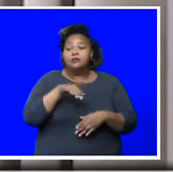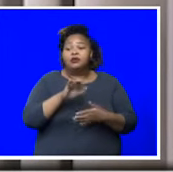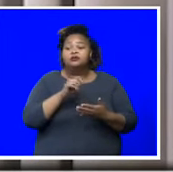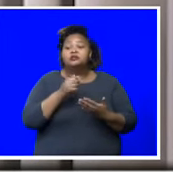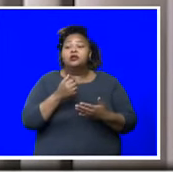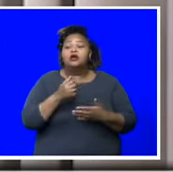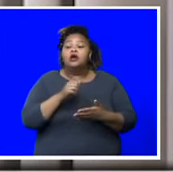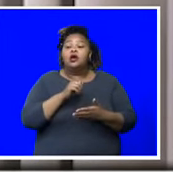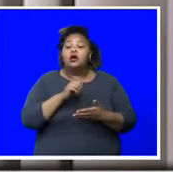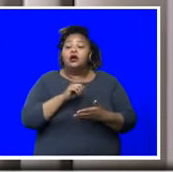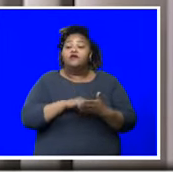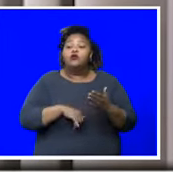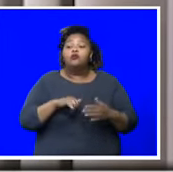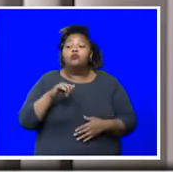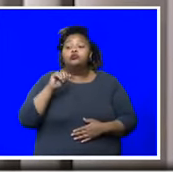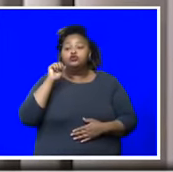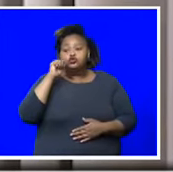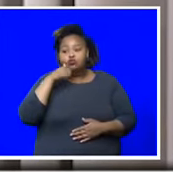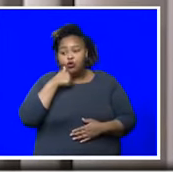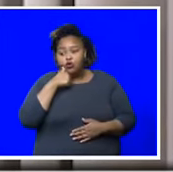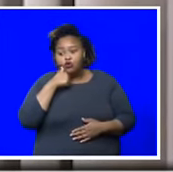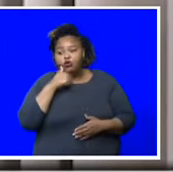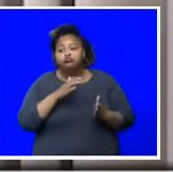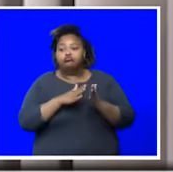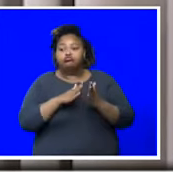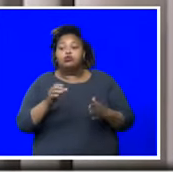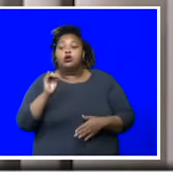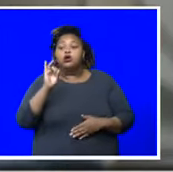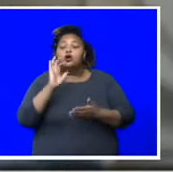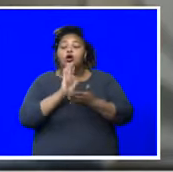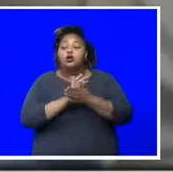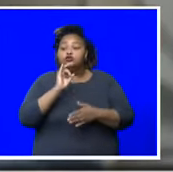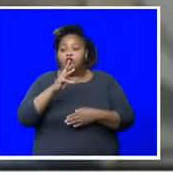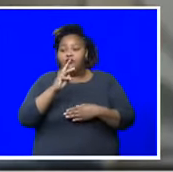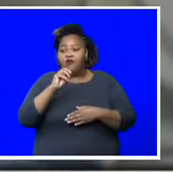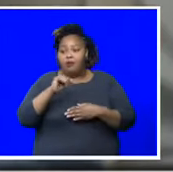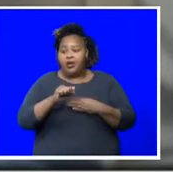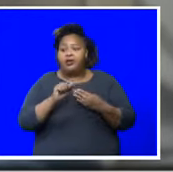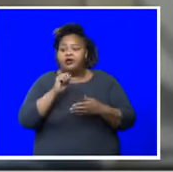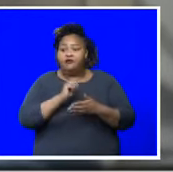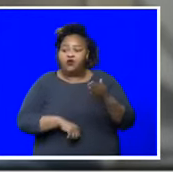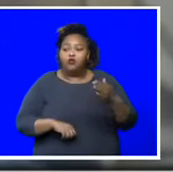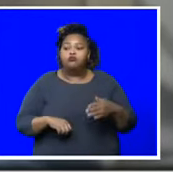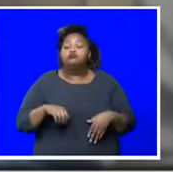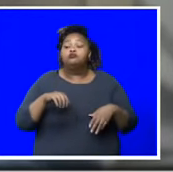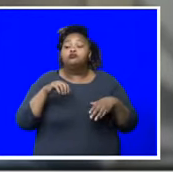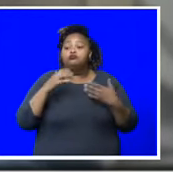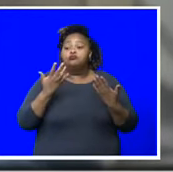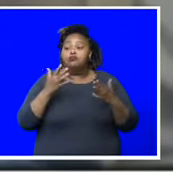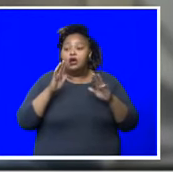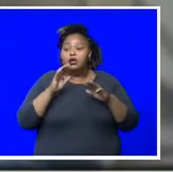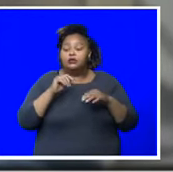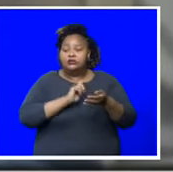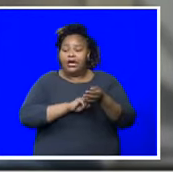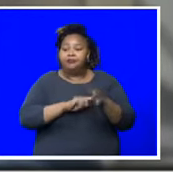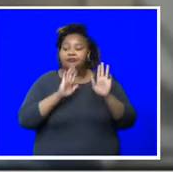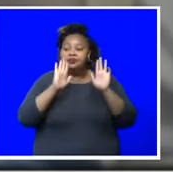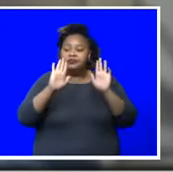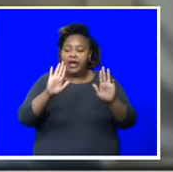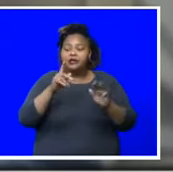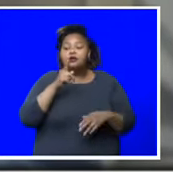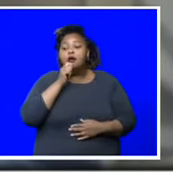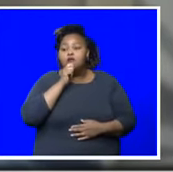at 9 a.m. to 12:30 p.m. Induna yebantu labasha Harris Bulunga ithi kungatholi